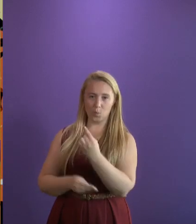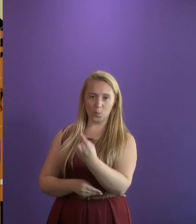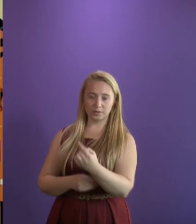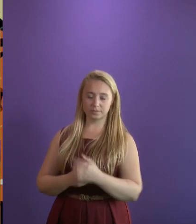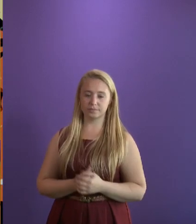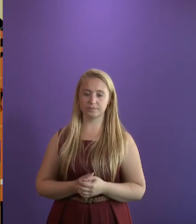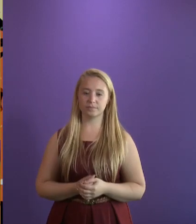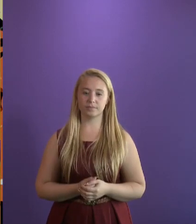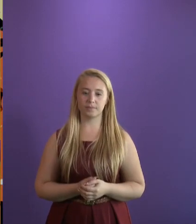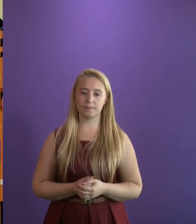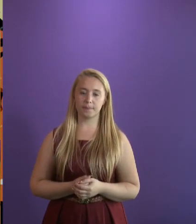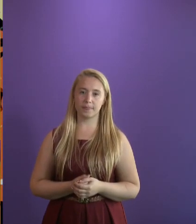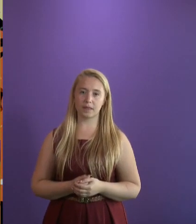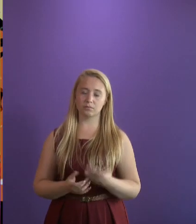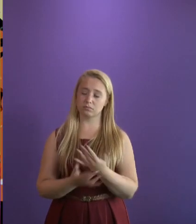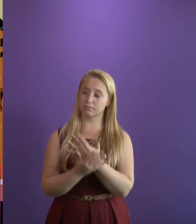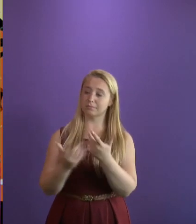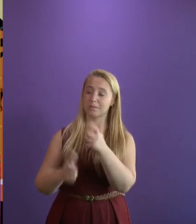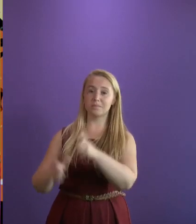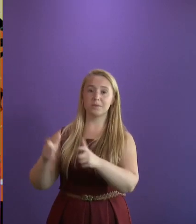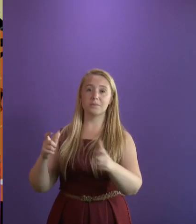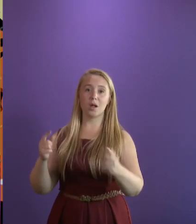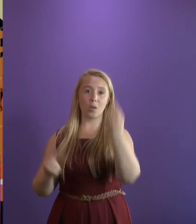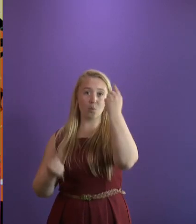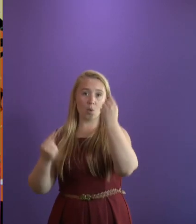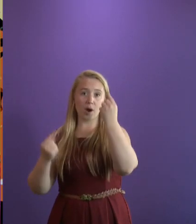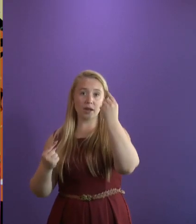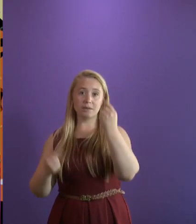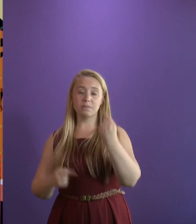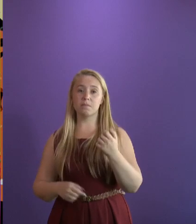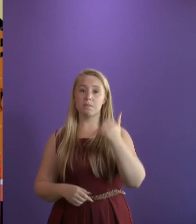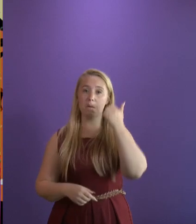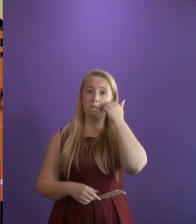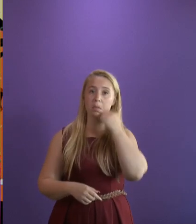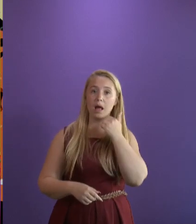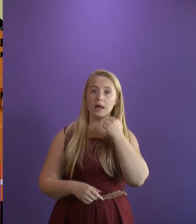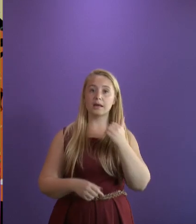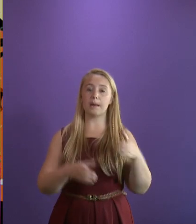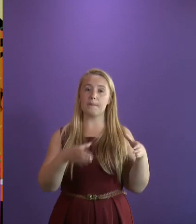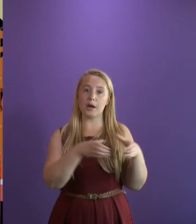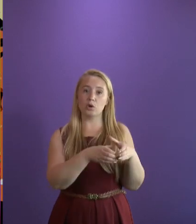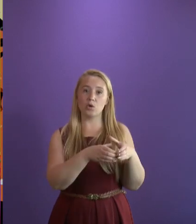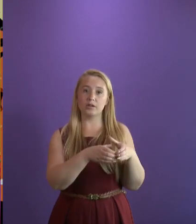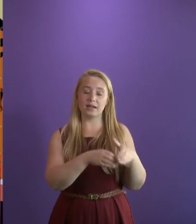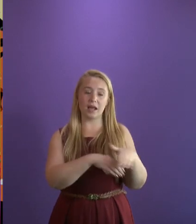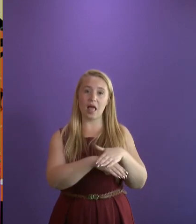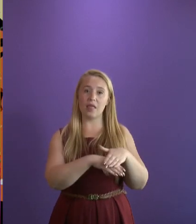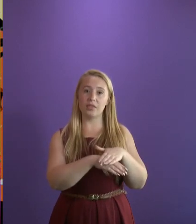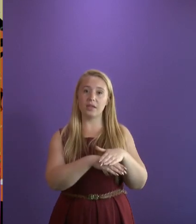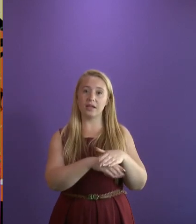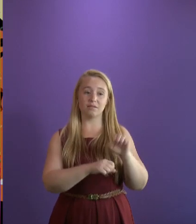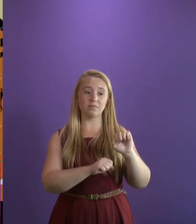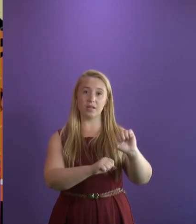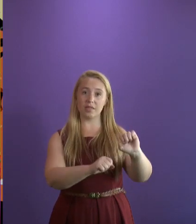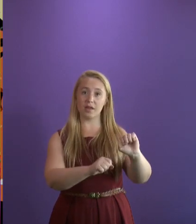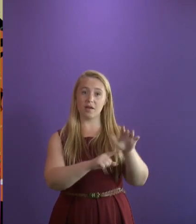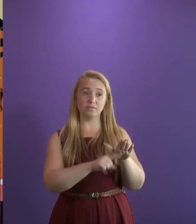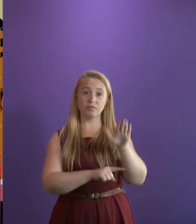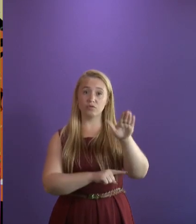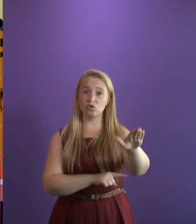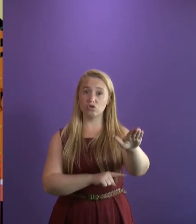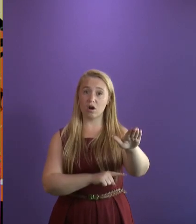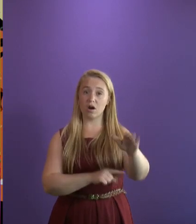There's concerns about black and minority ethnic prospects because they face an